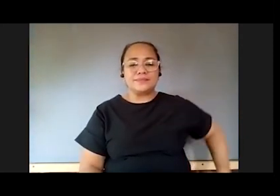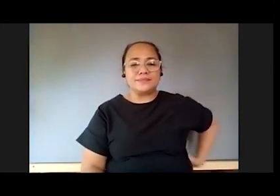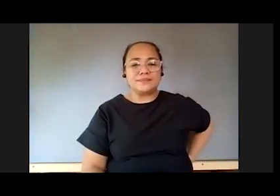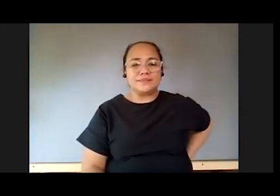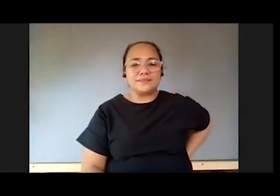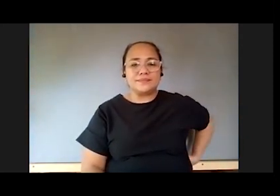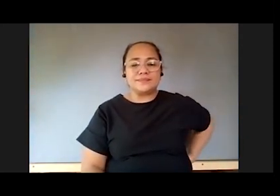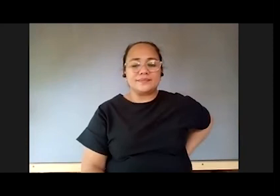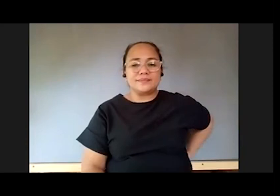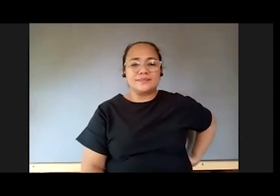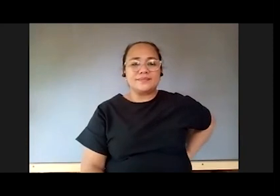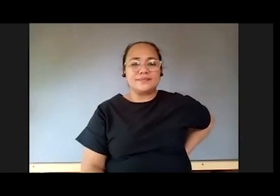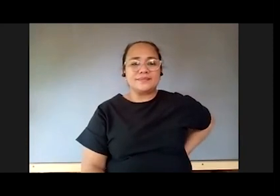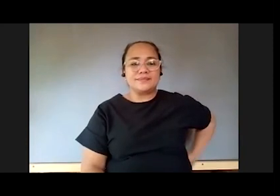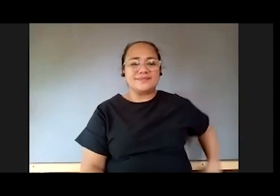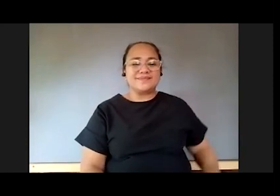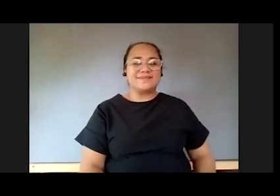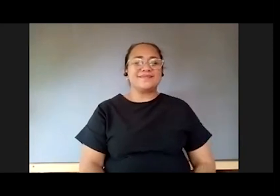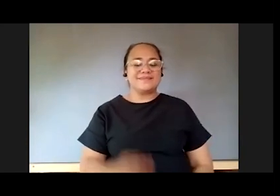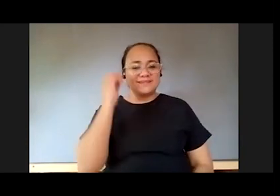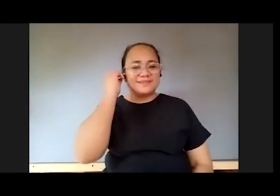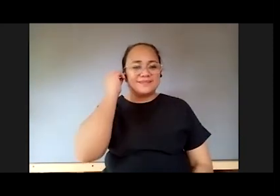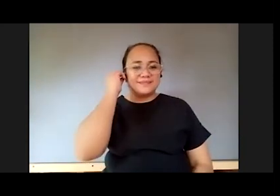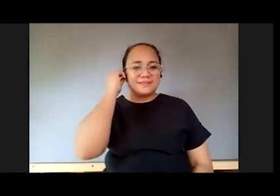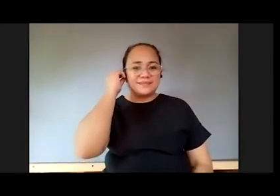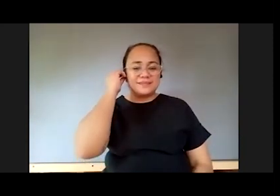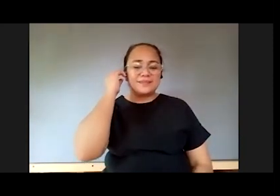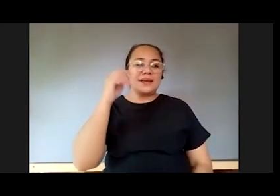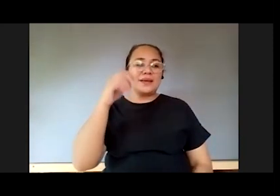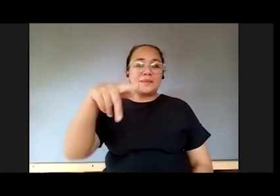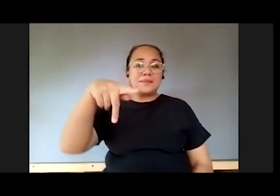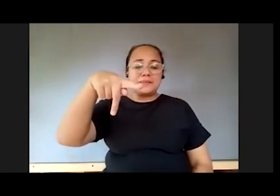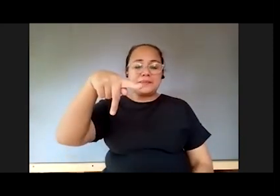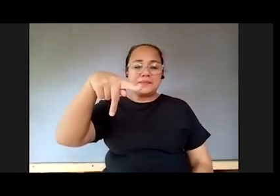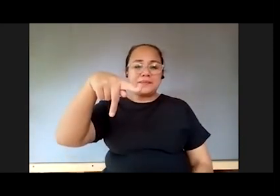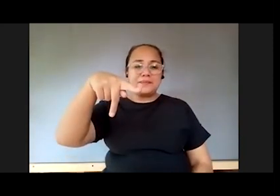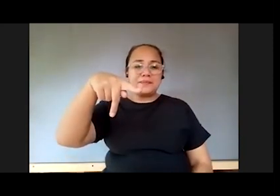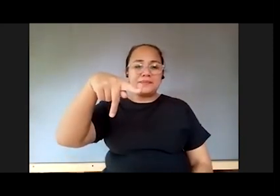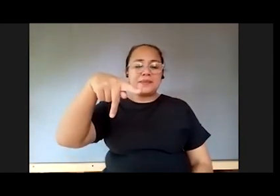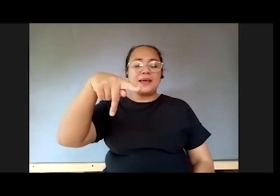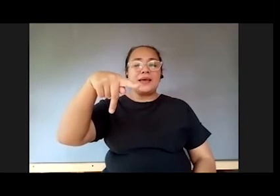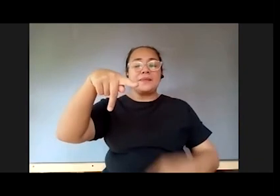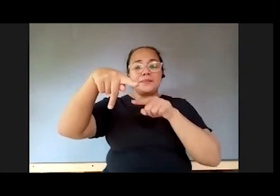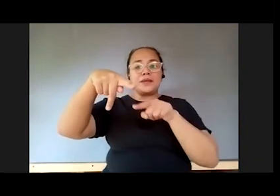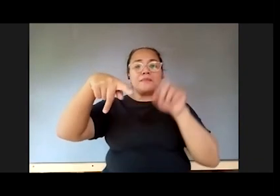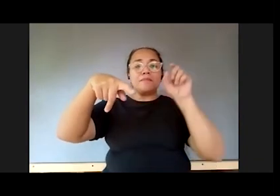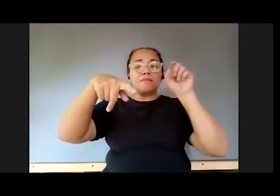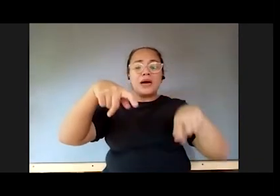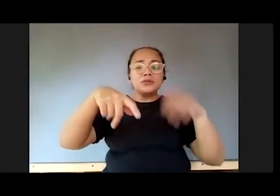So predicate, you have to discover what the predicate in the sentence is.